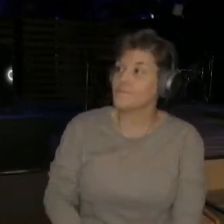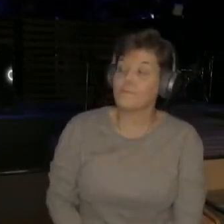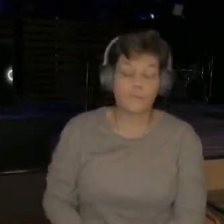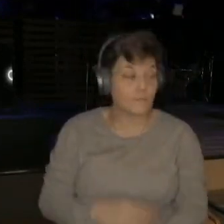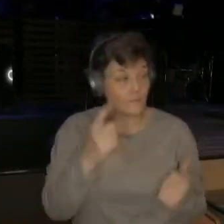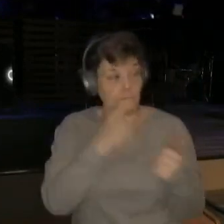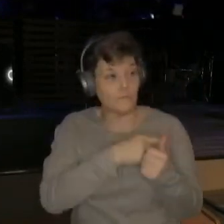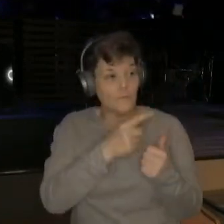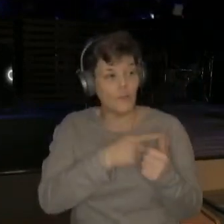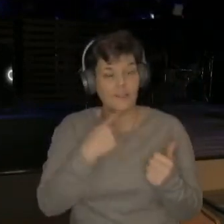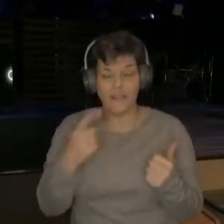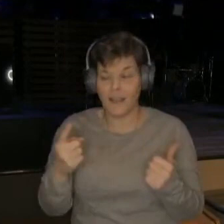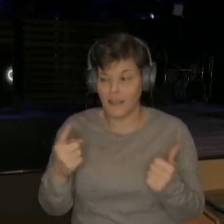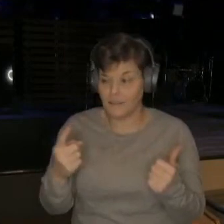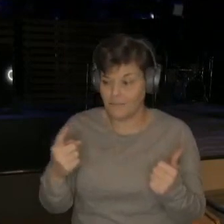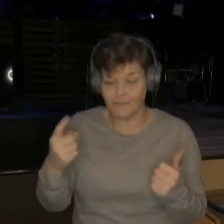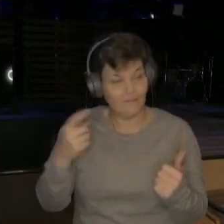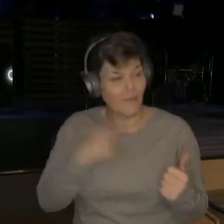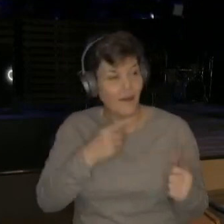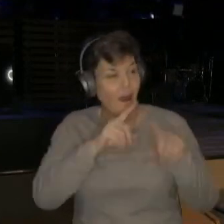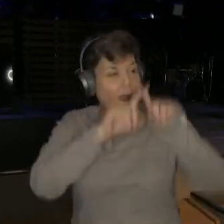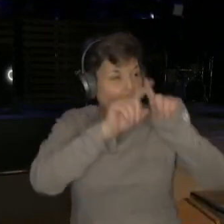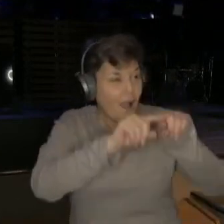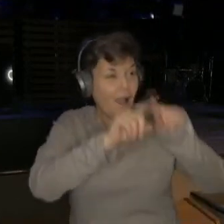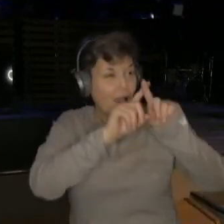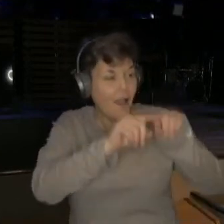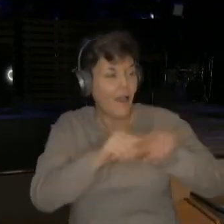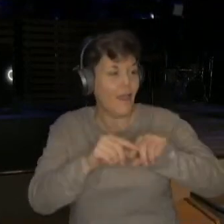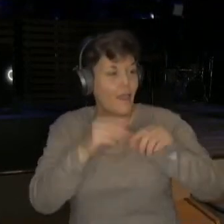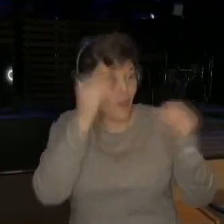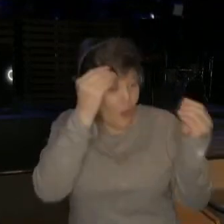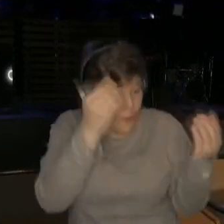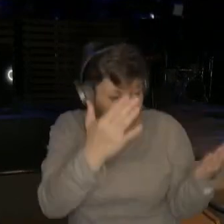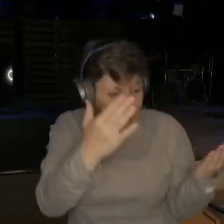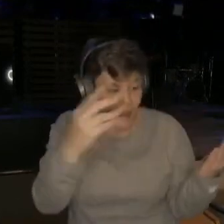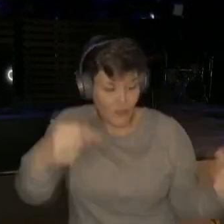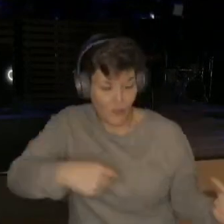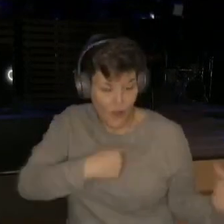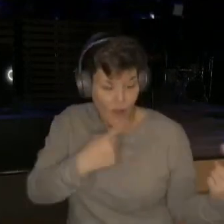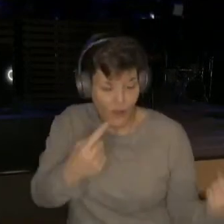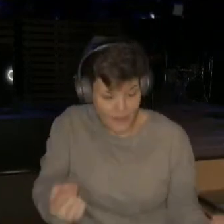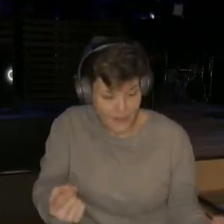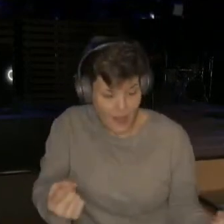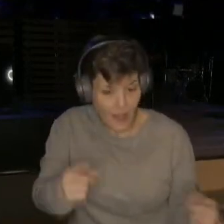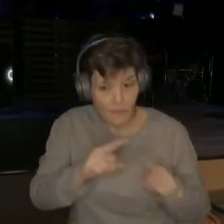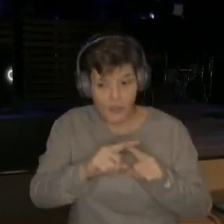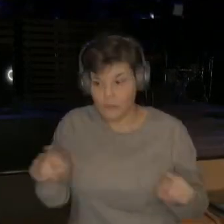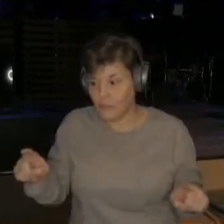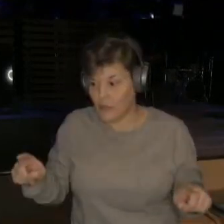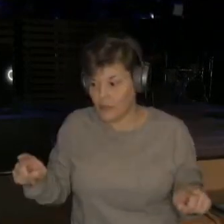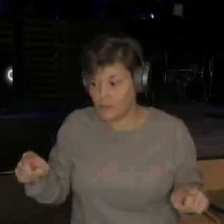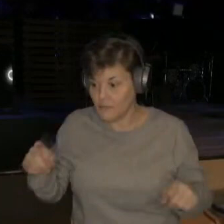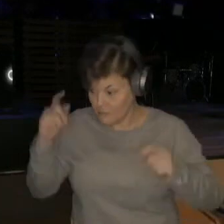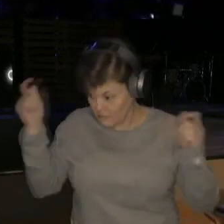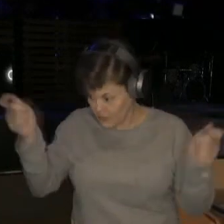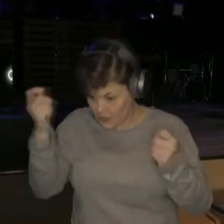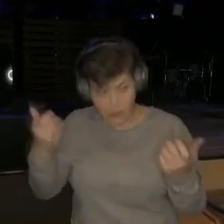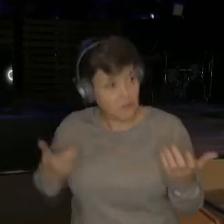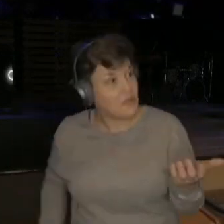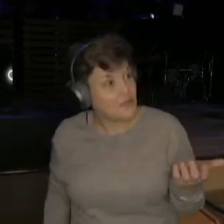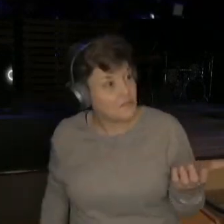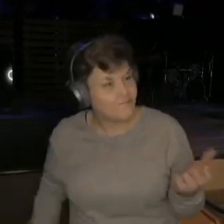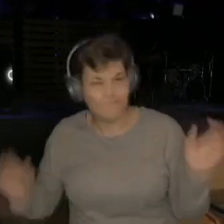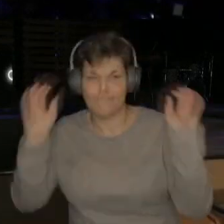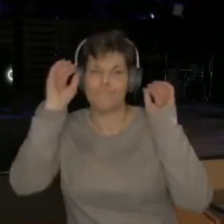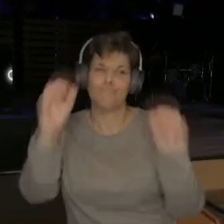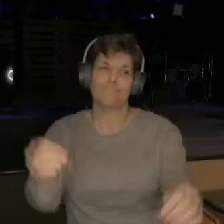you, but you've never thrown a party for me because of my faithfulness. Never once